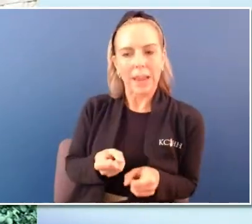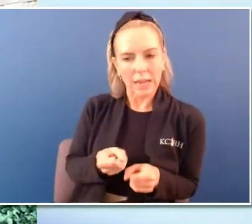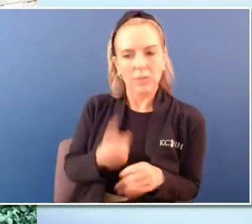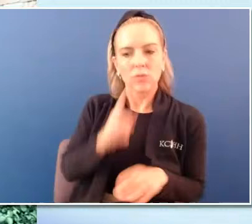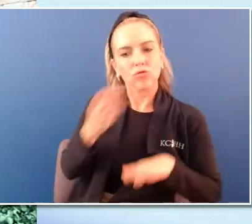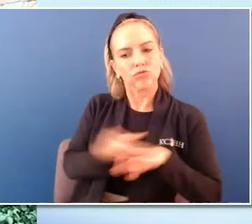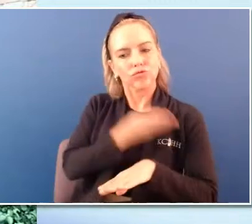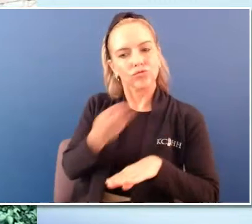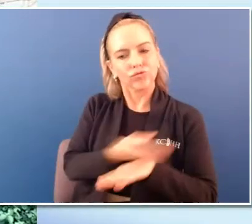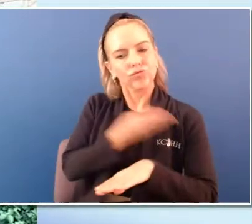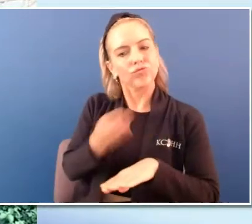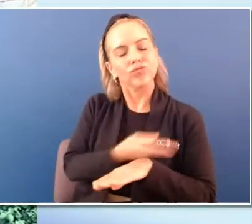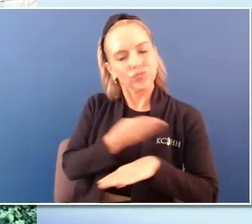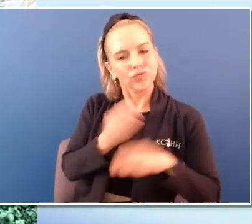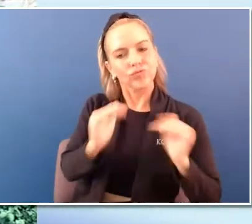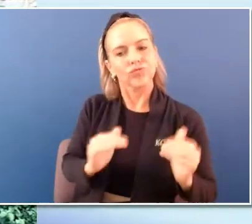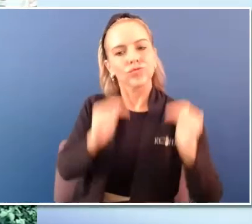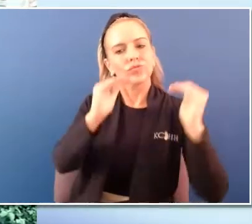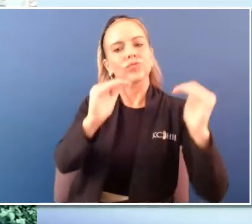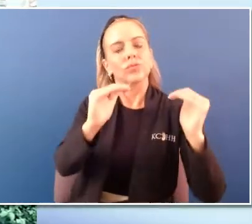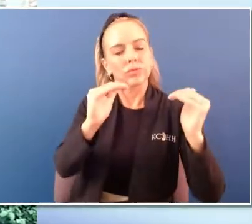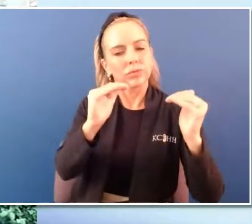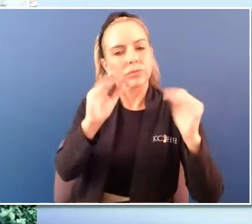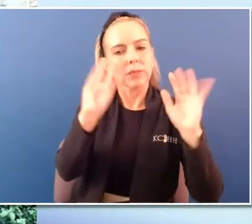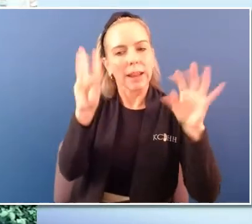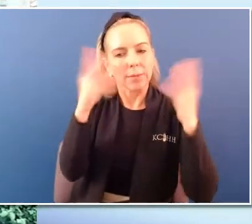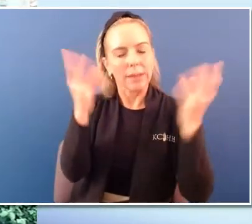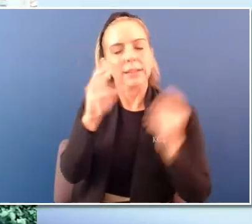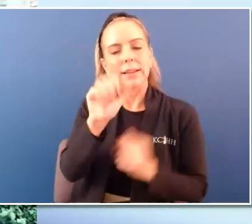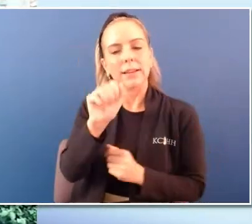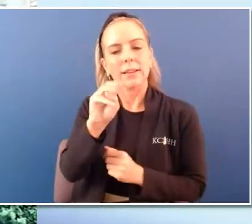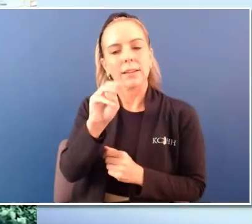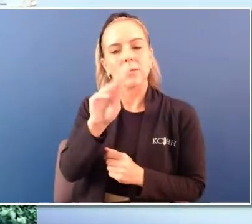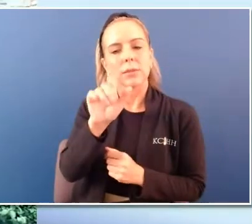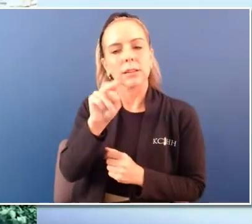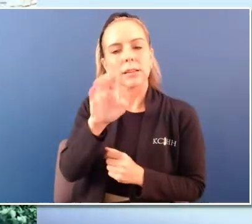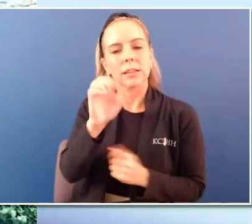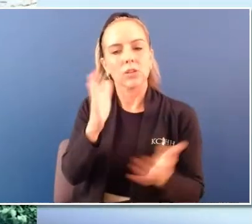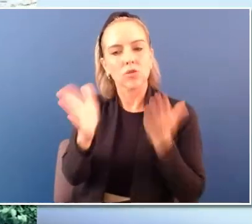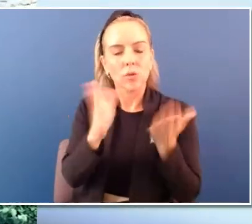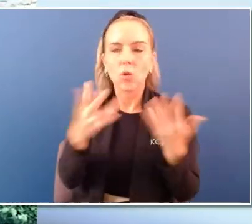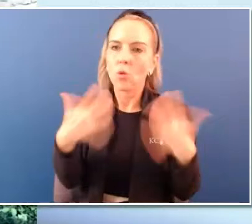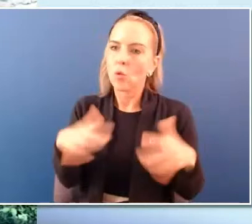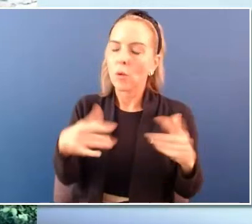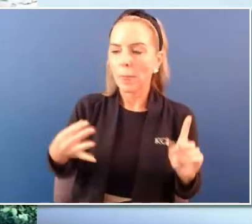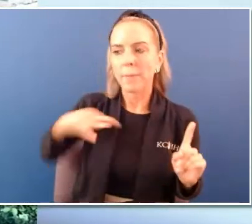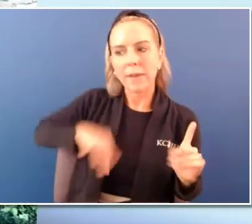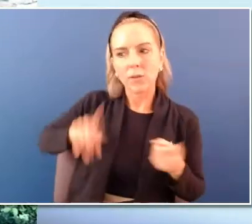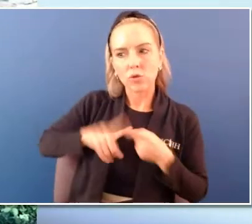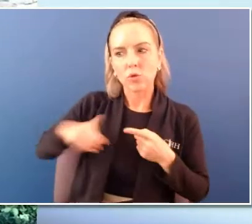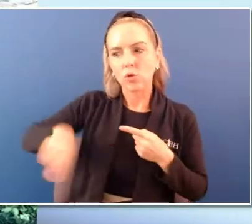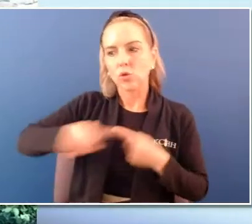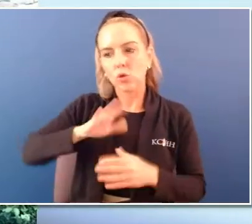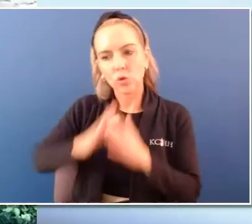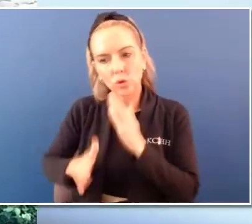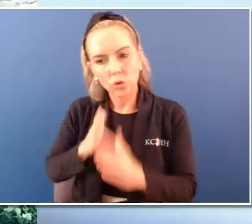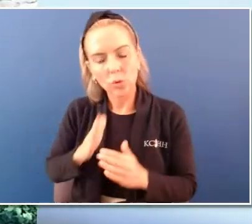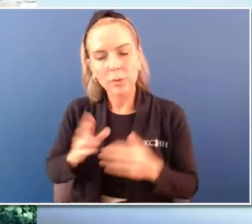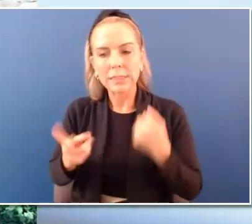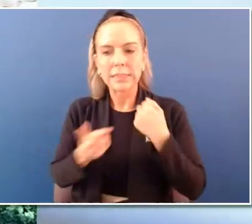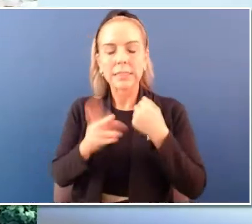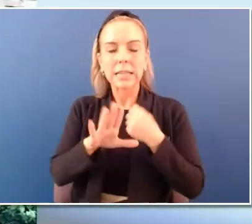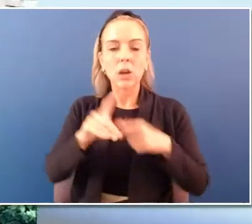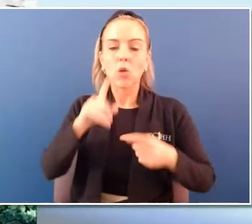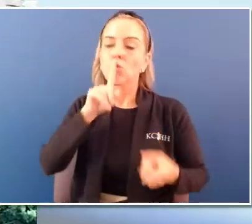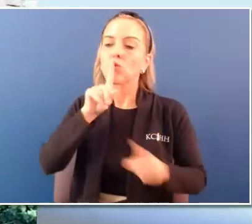ambulance service. It'll be very beneficial to our community in life-saving response time and help us